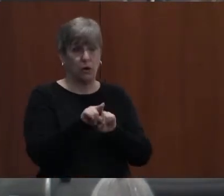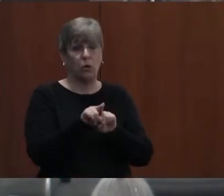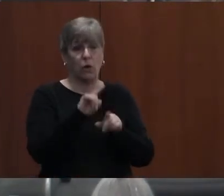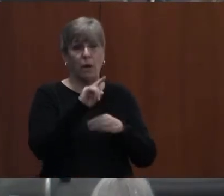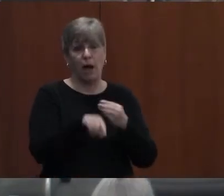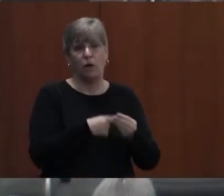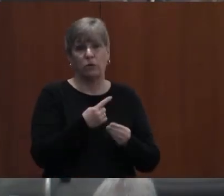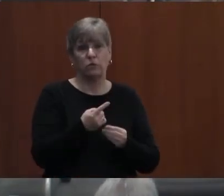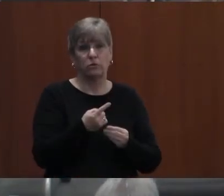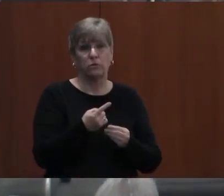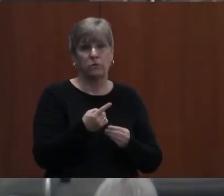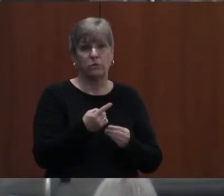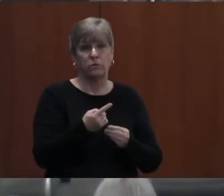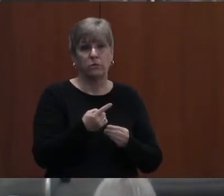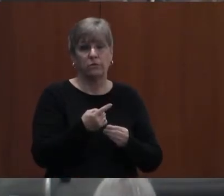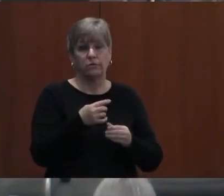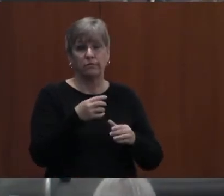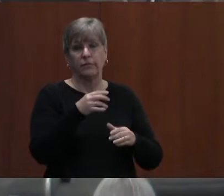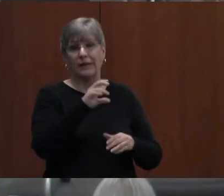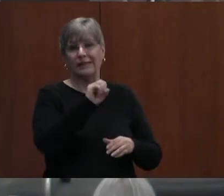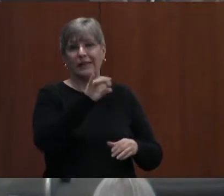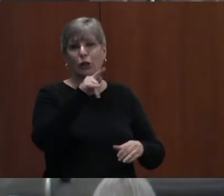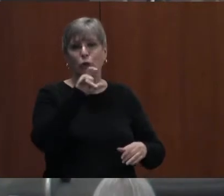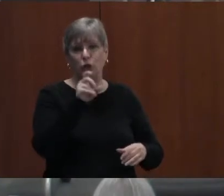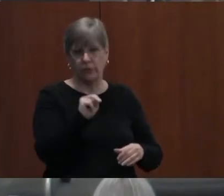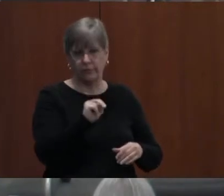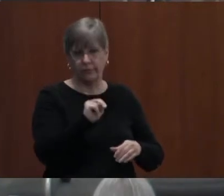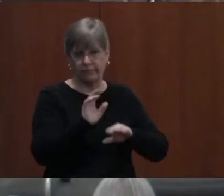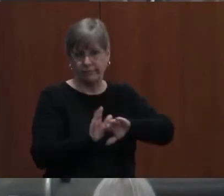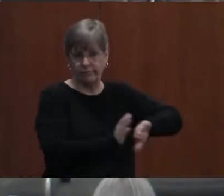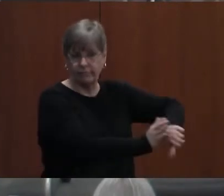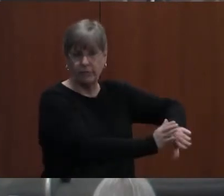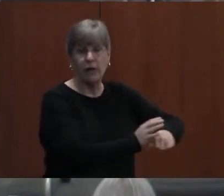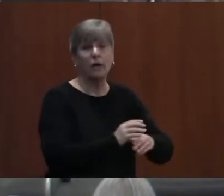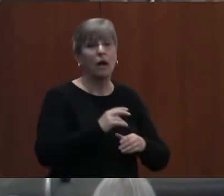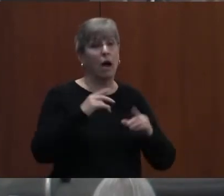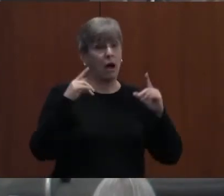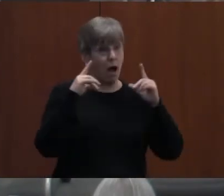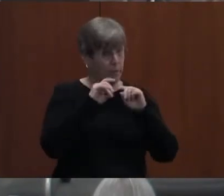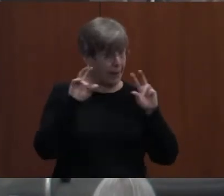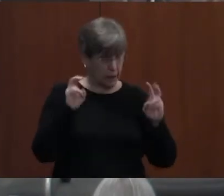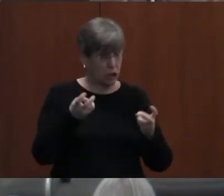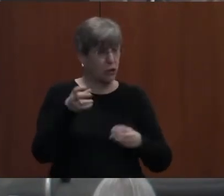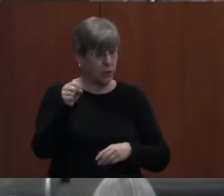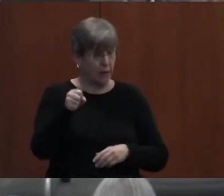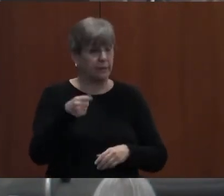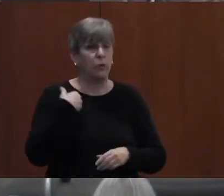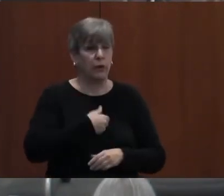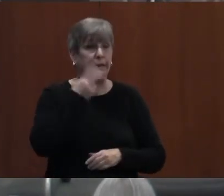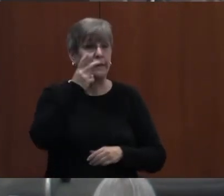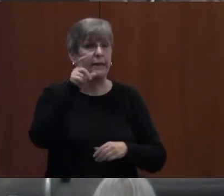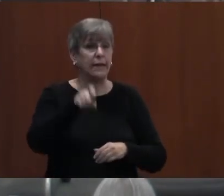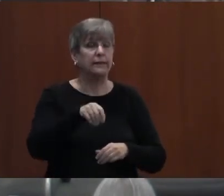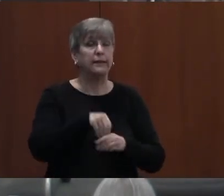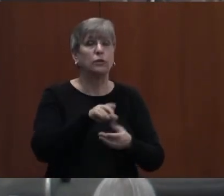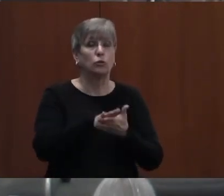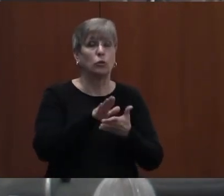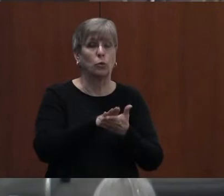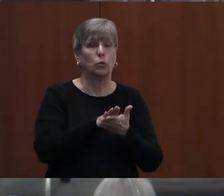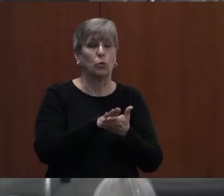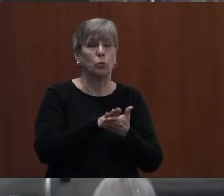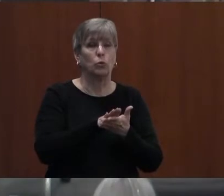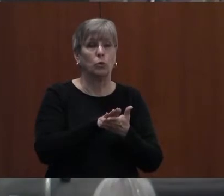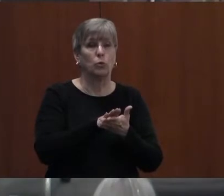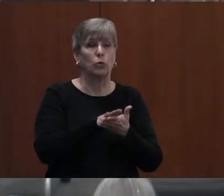about seclusion. These are complicated issues. We're seeing these needs in the schools